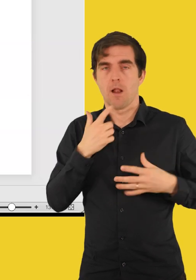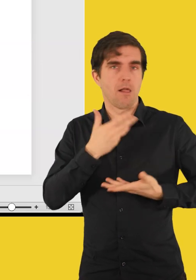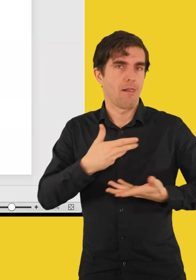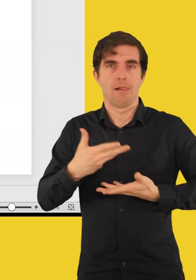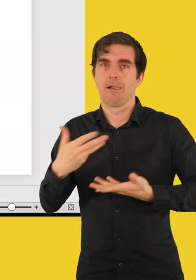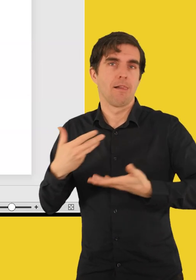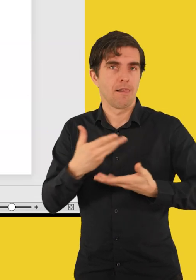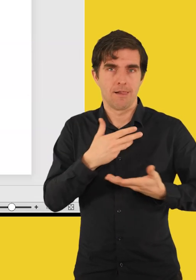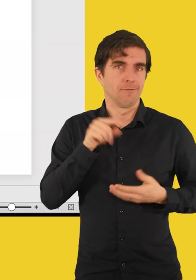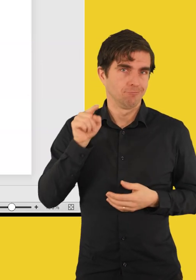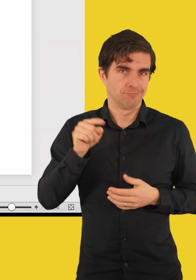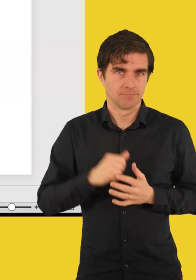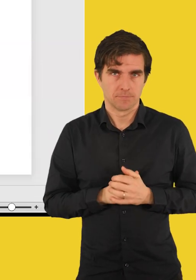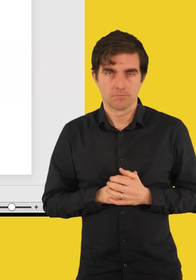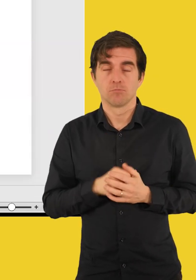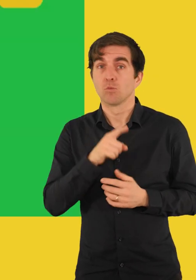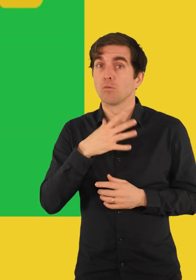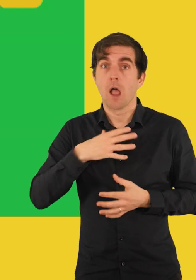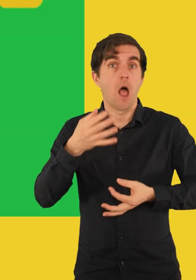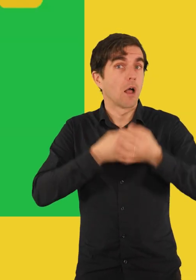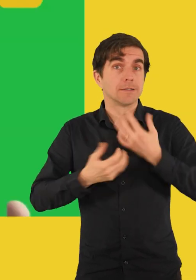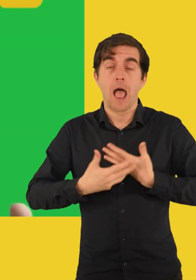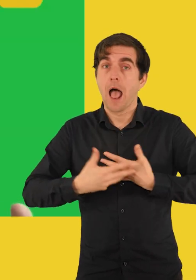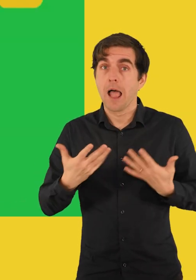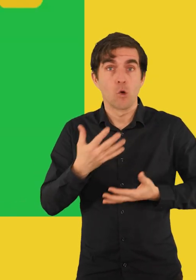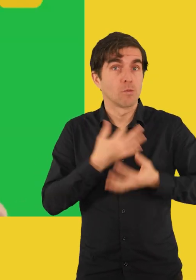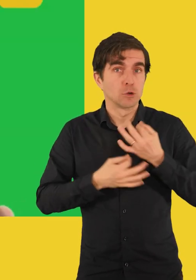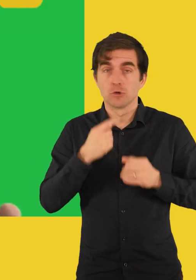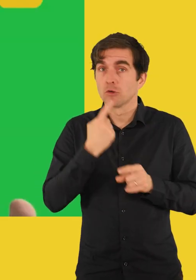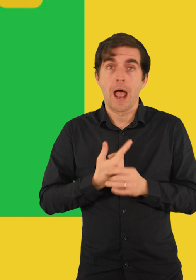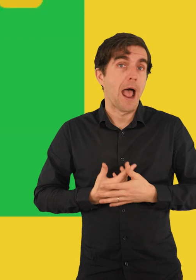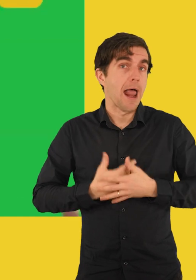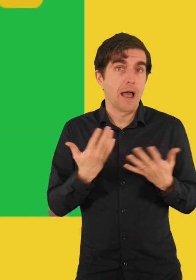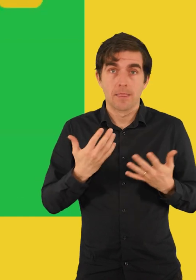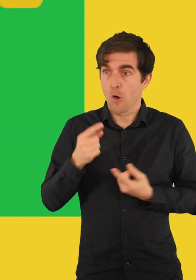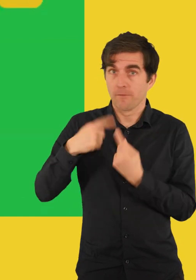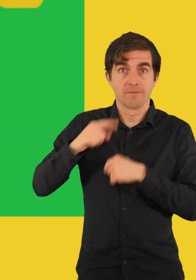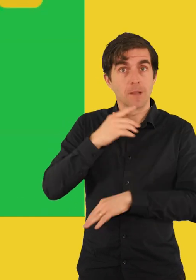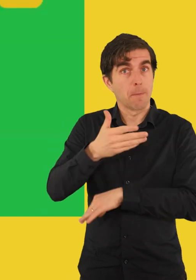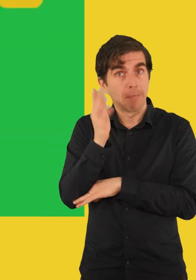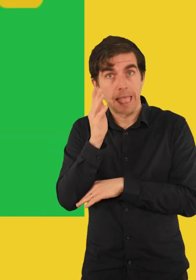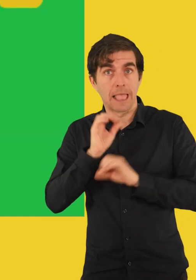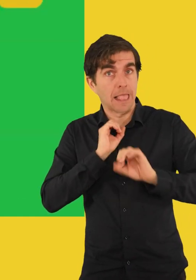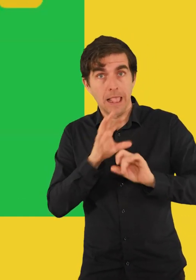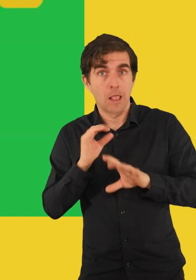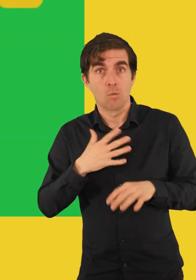informal chatting space. If you want to ask any questions, talk about anything with any of the